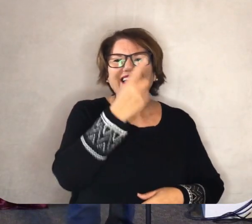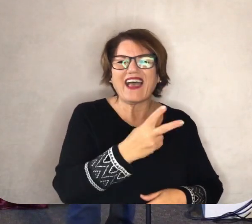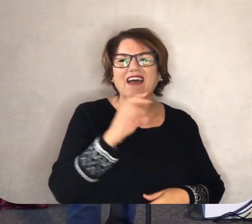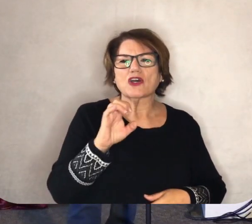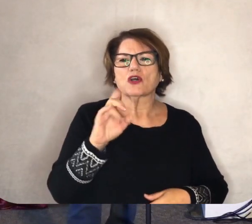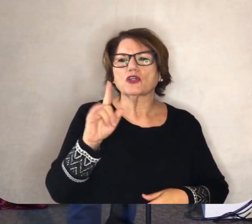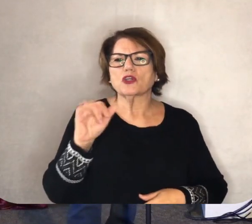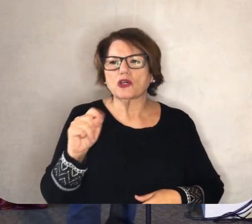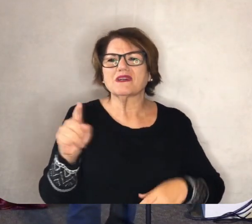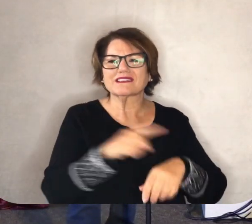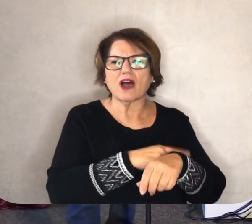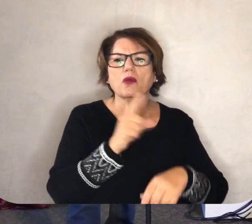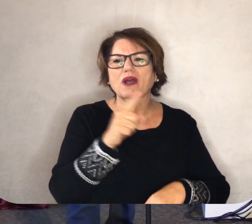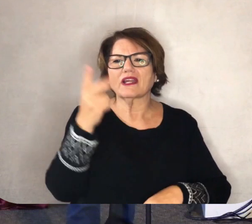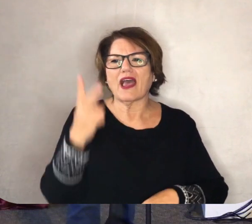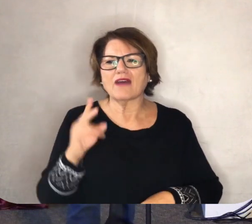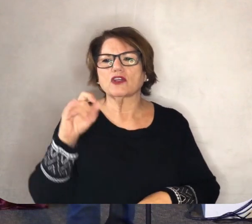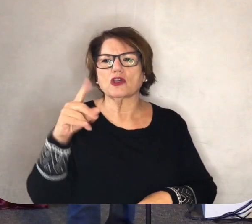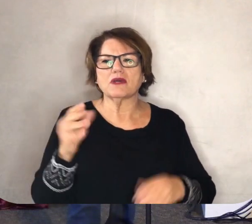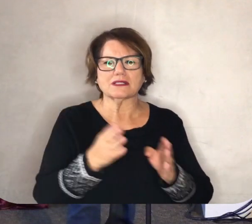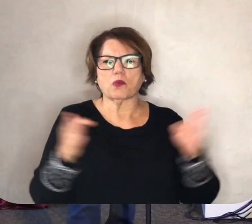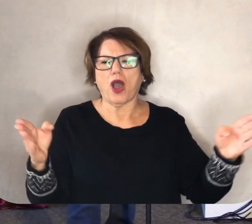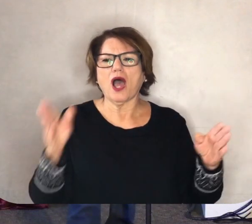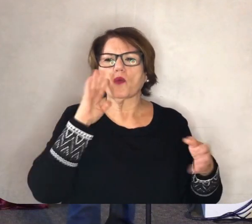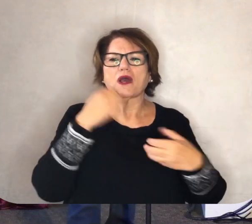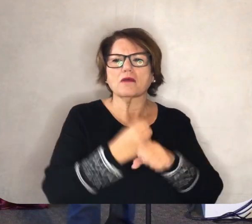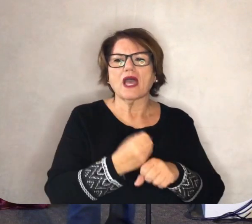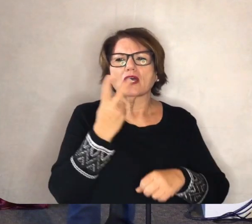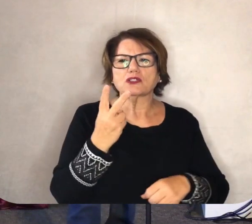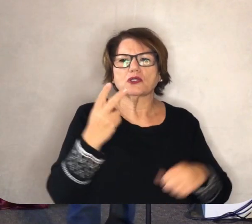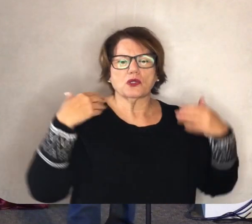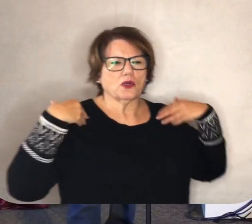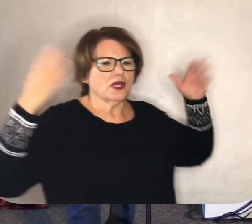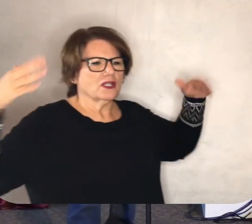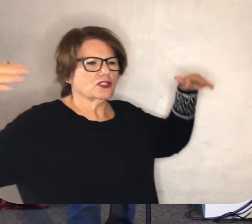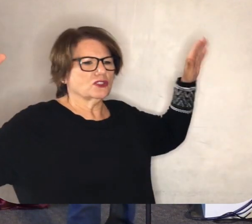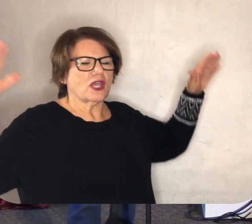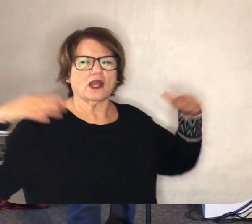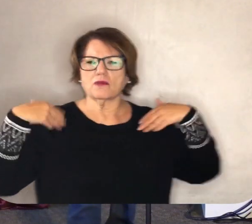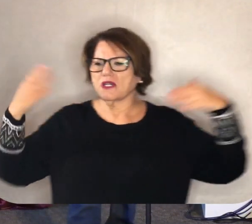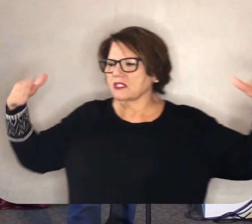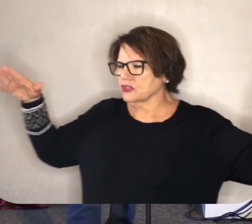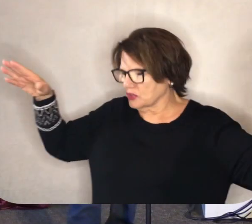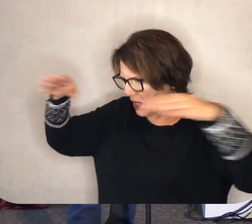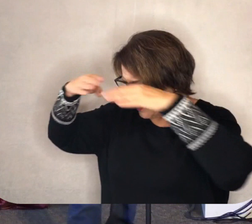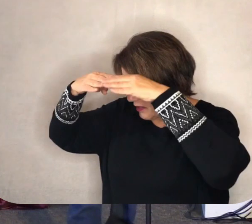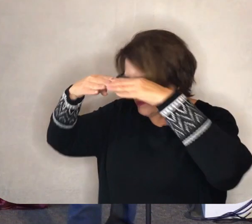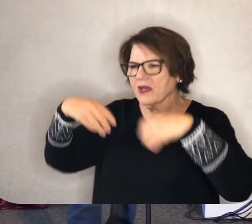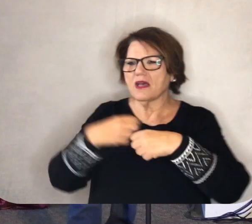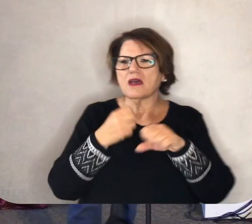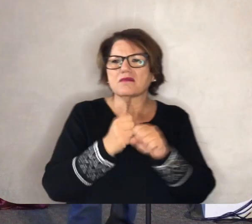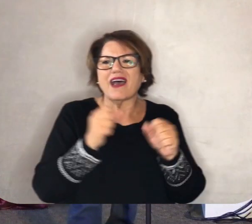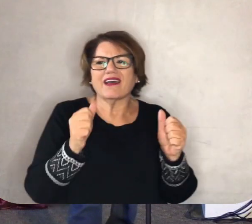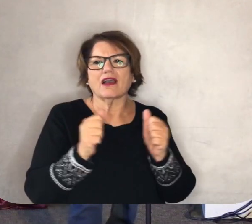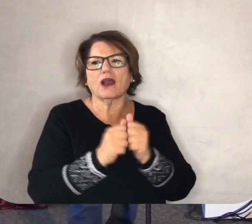cubits long and 1.5 cubits wide. And you shall make 2 cherubim of gold and make them of hammered work at